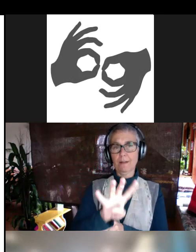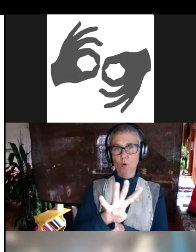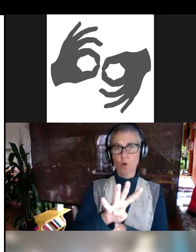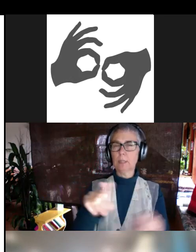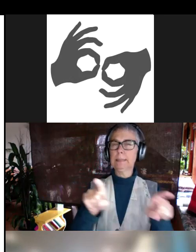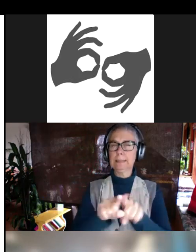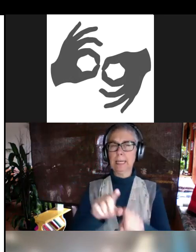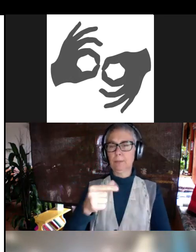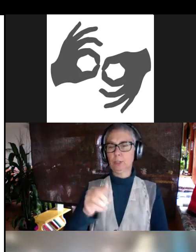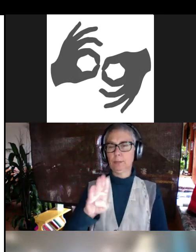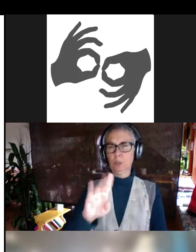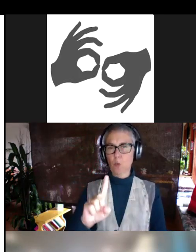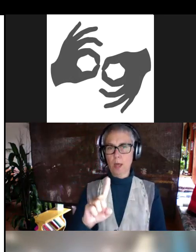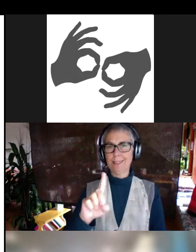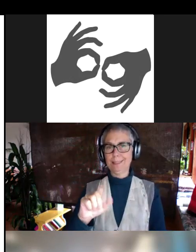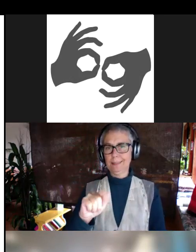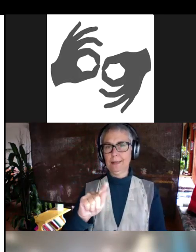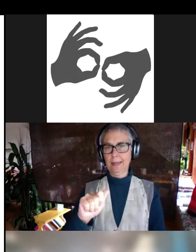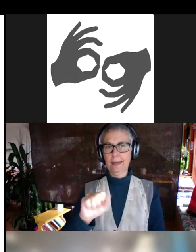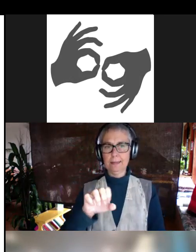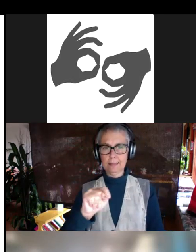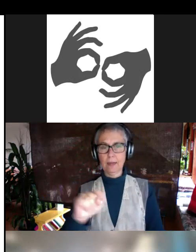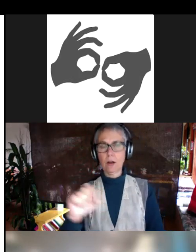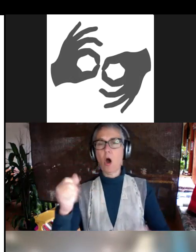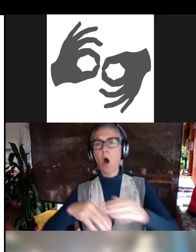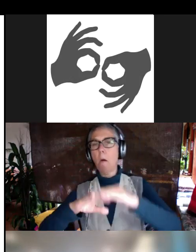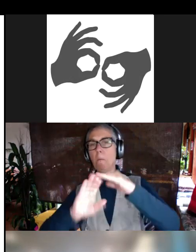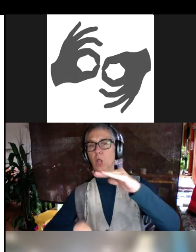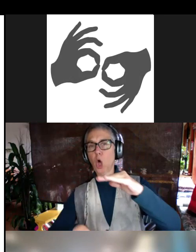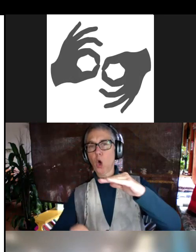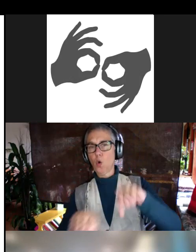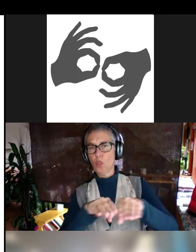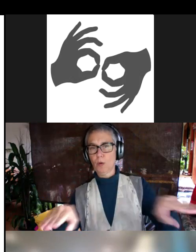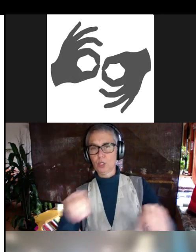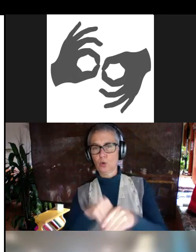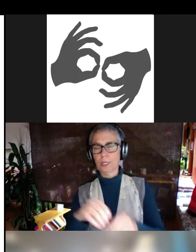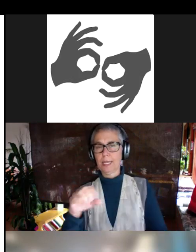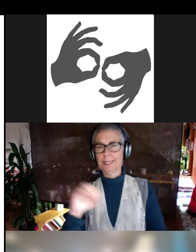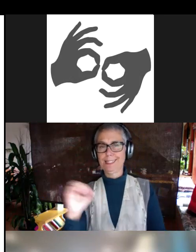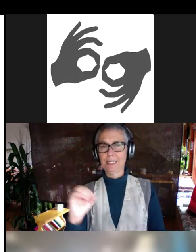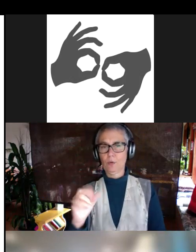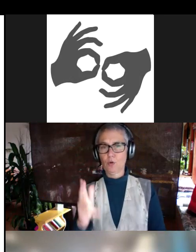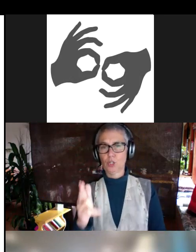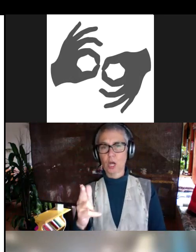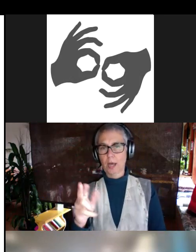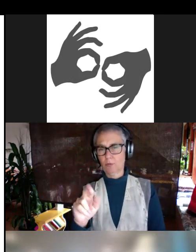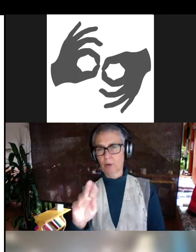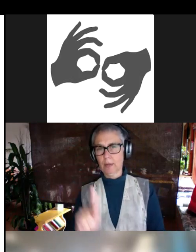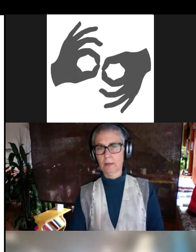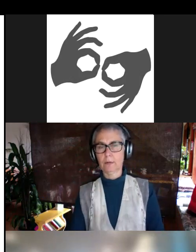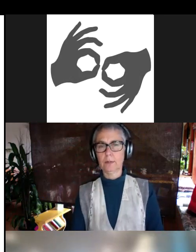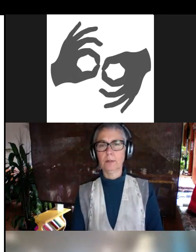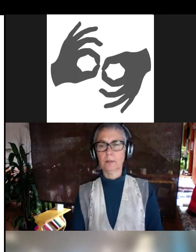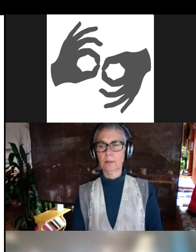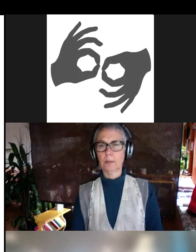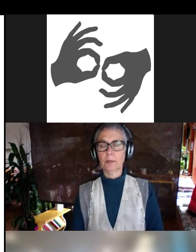GB1 dataset for training data, all below some threshold in the zero-shot rank. So by threshold in this case, I mean the rank.